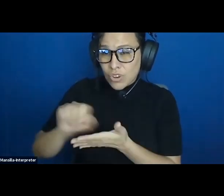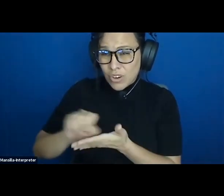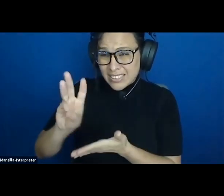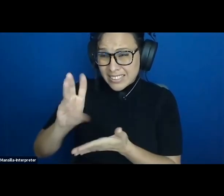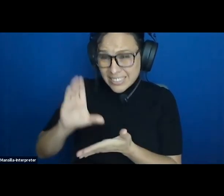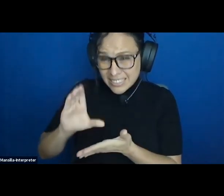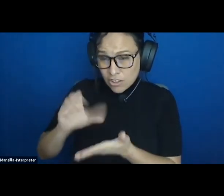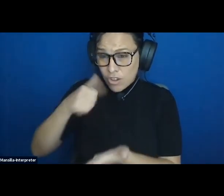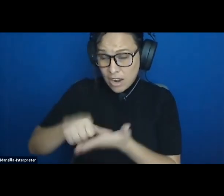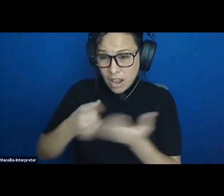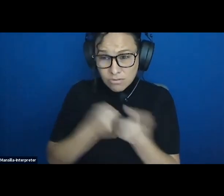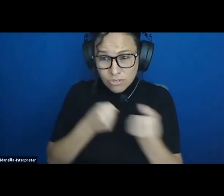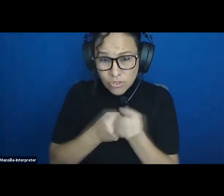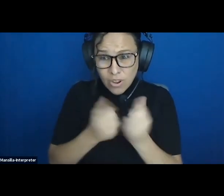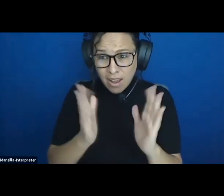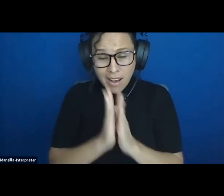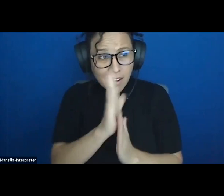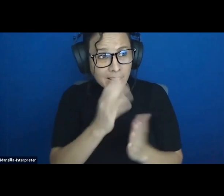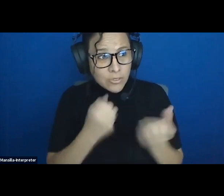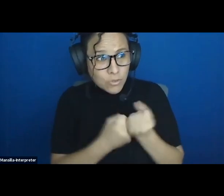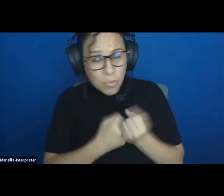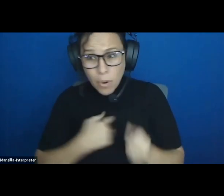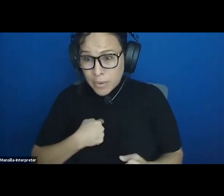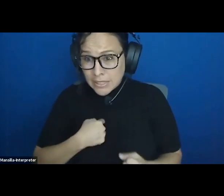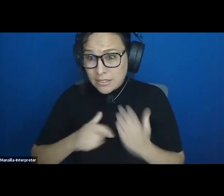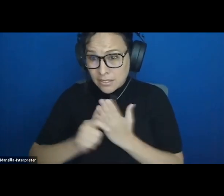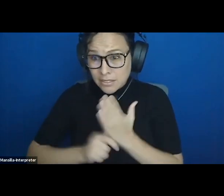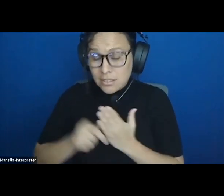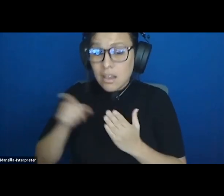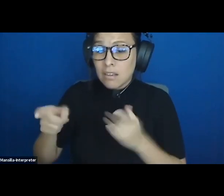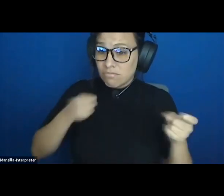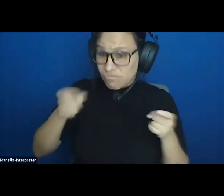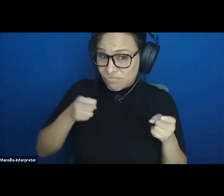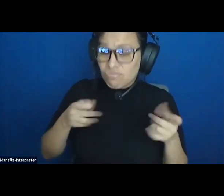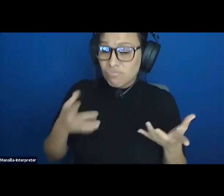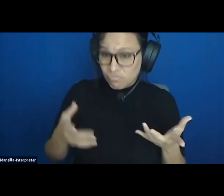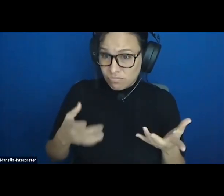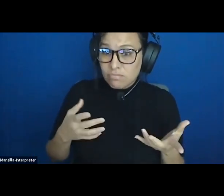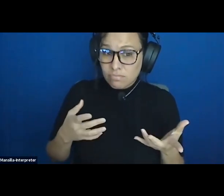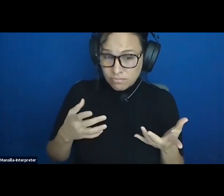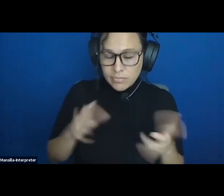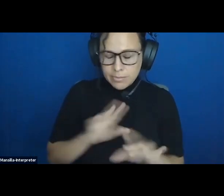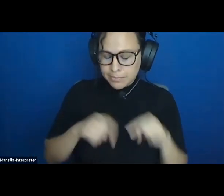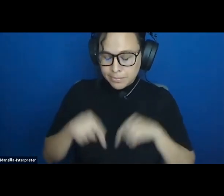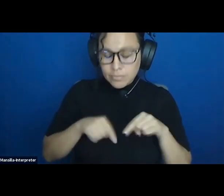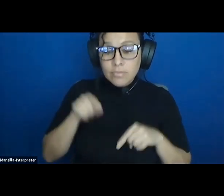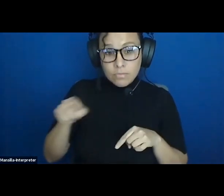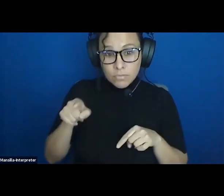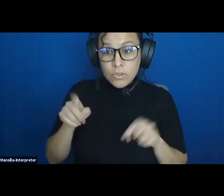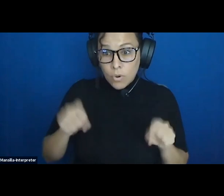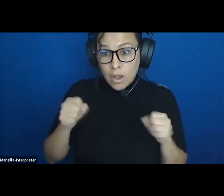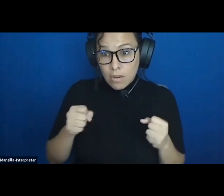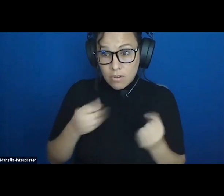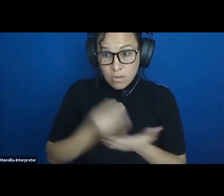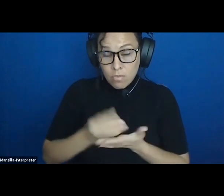El Corno Emplumado, asking for their support. She managed to raise